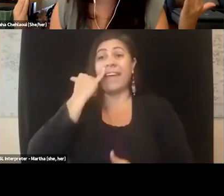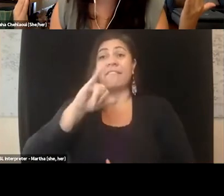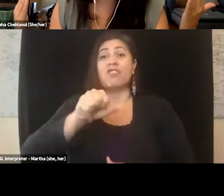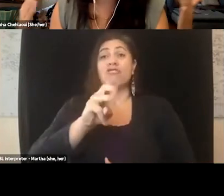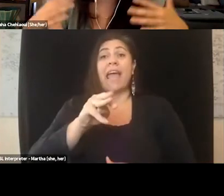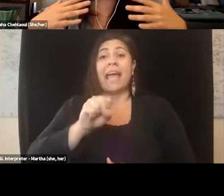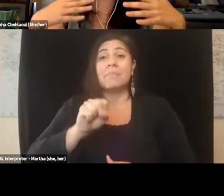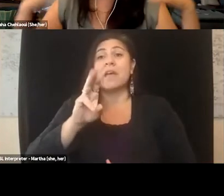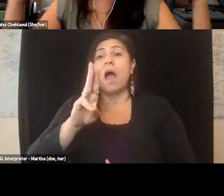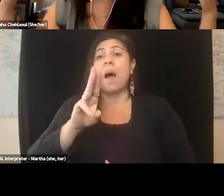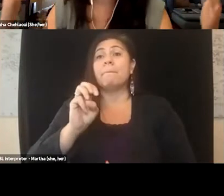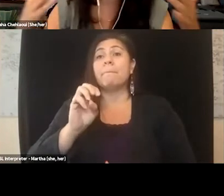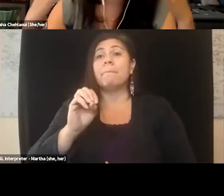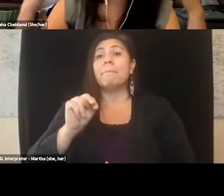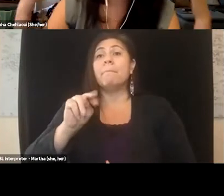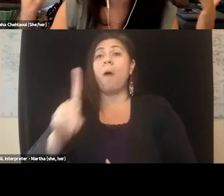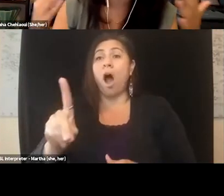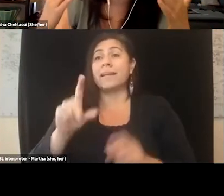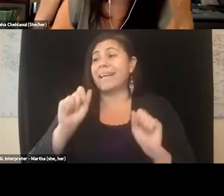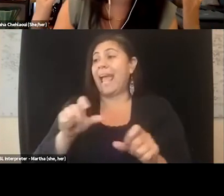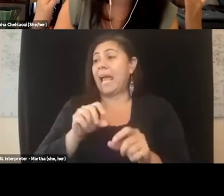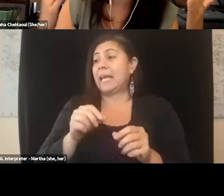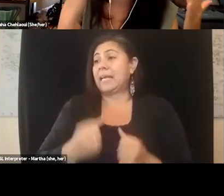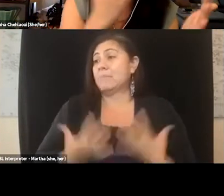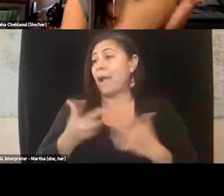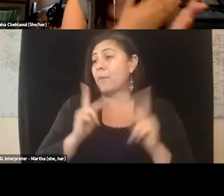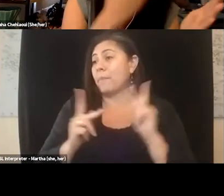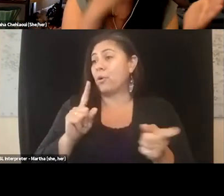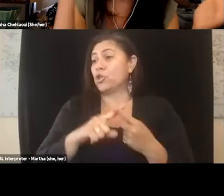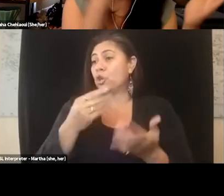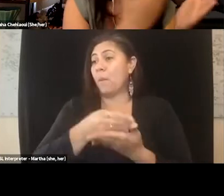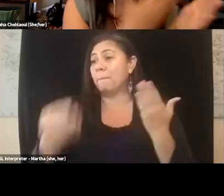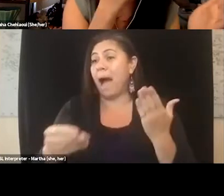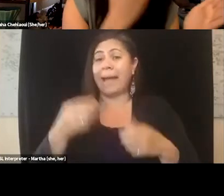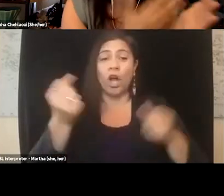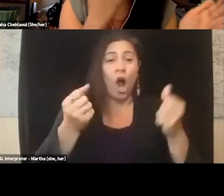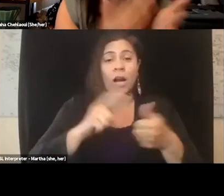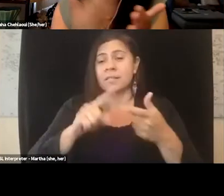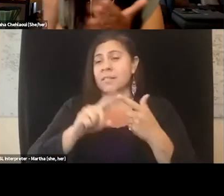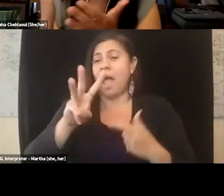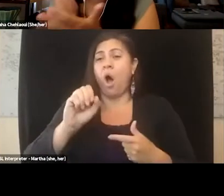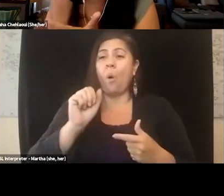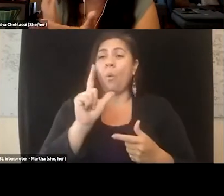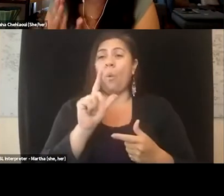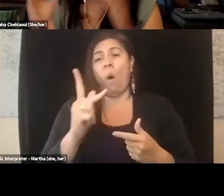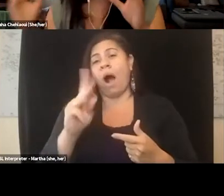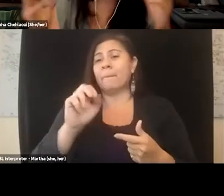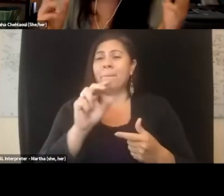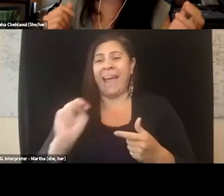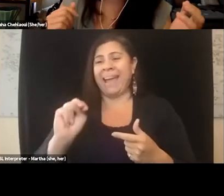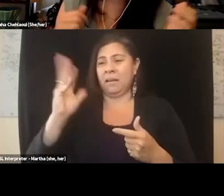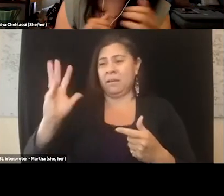inspire people to buy Walkmans and watches and cars, we cannot pretend that Hollywood does not impact the way